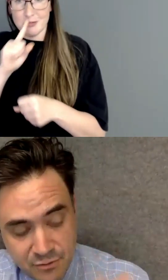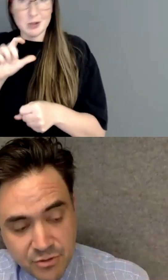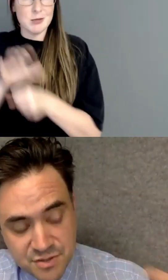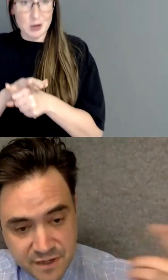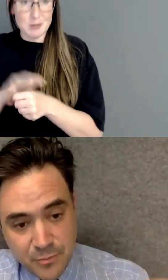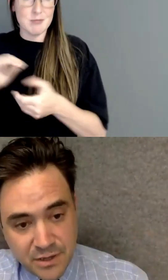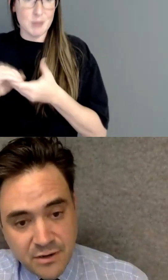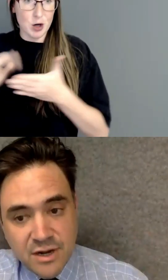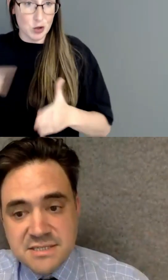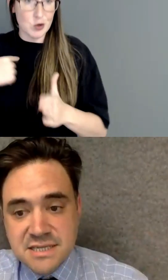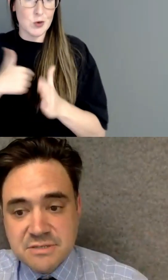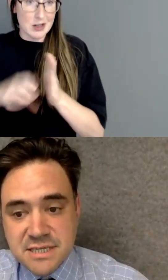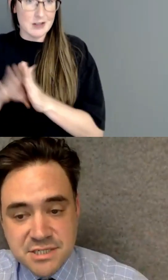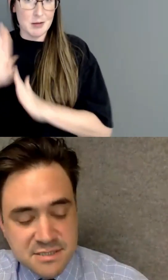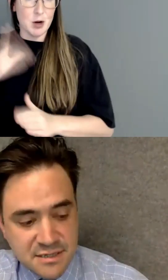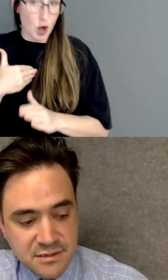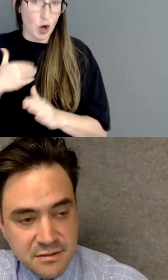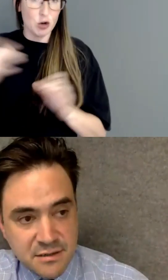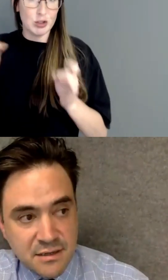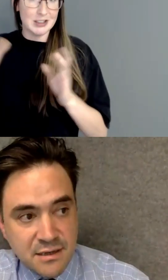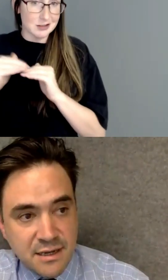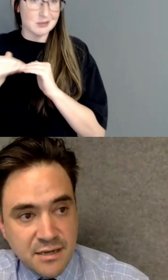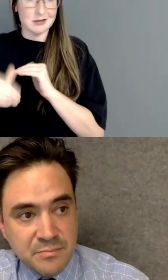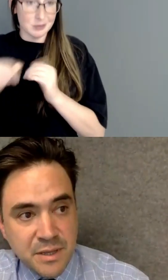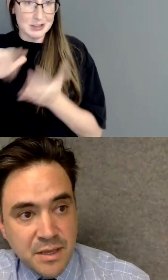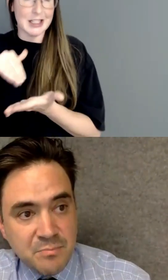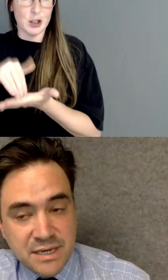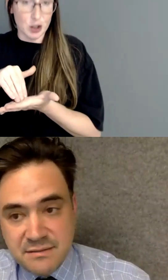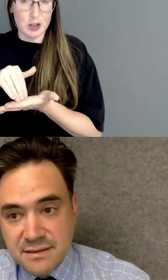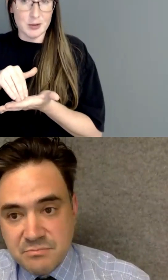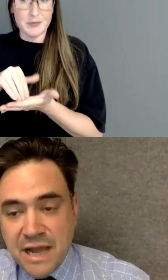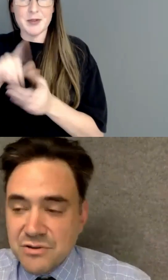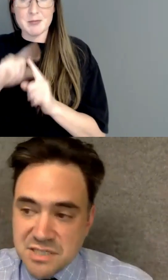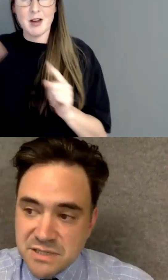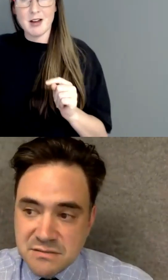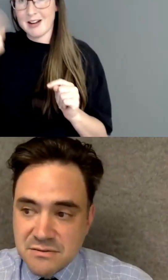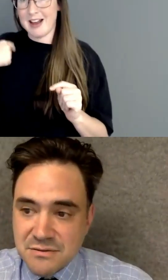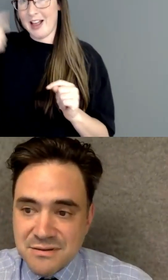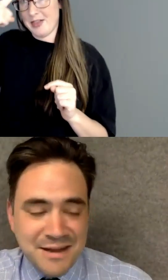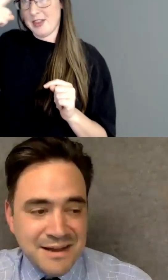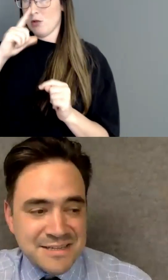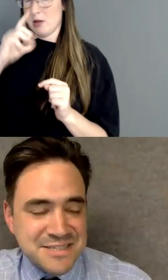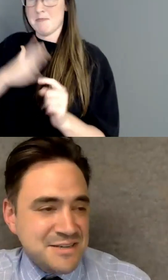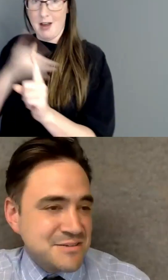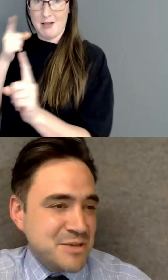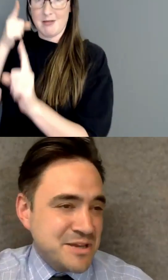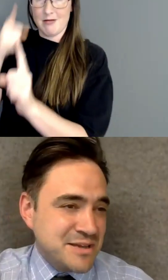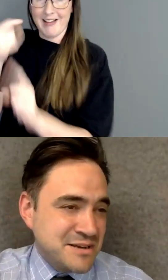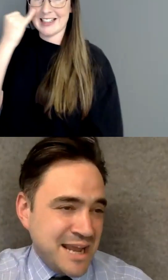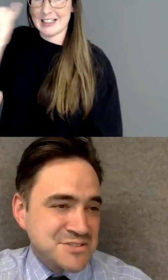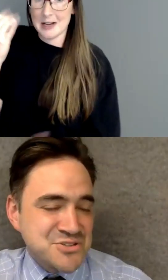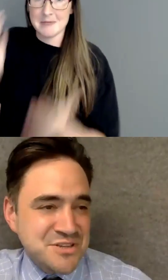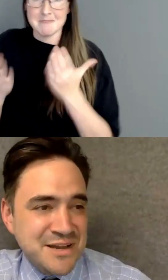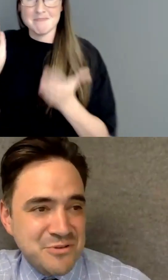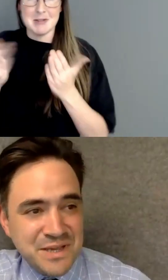partner when we were developing our Crisis Stabilization Center. But I think my ultimate idea, maybe